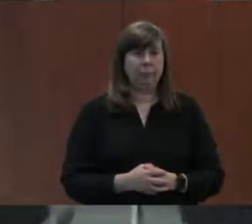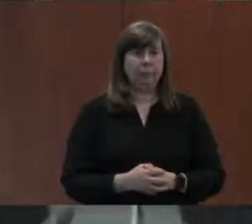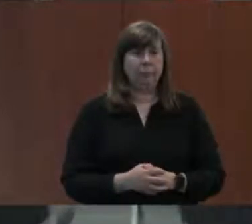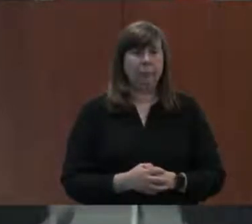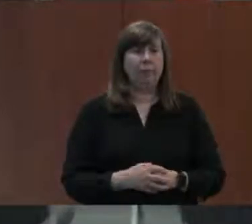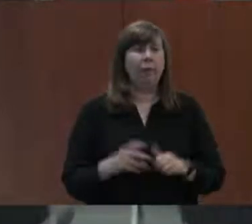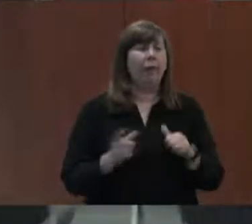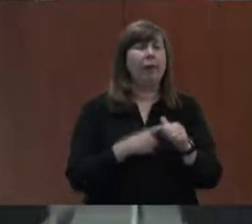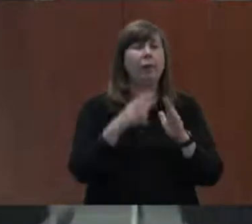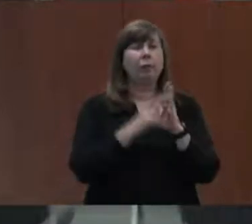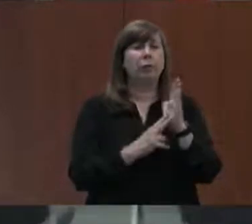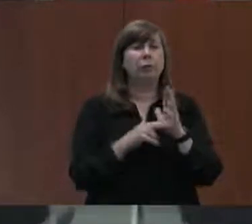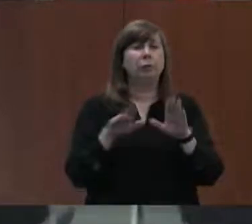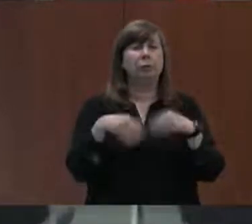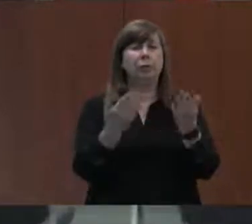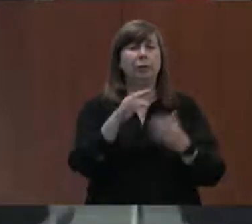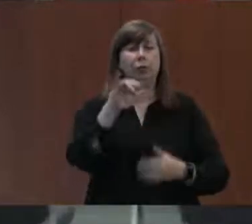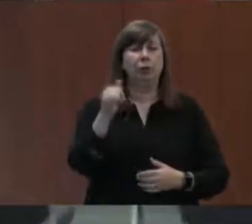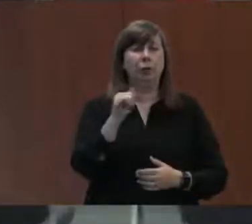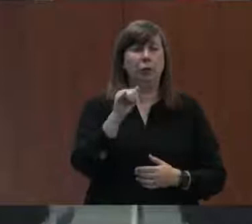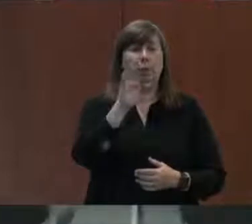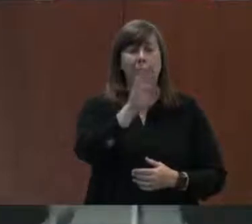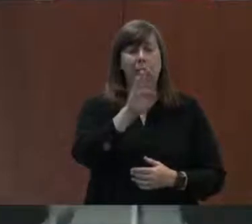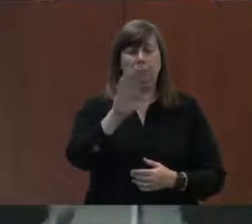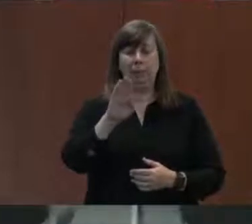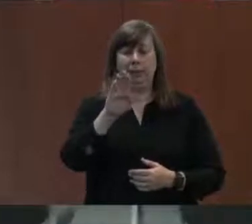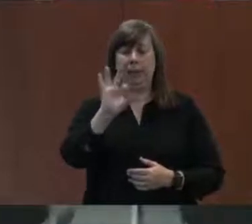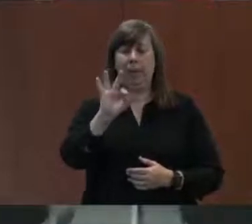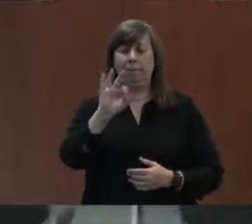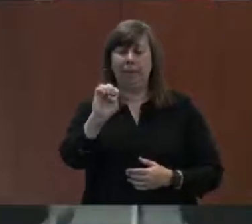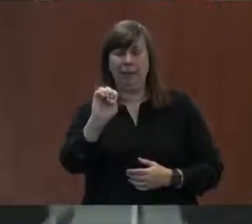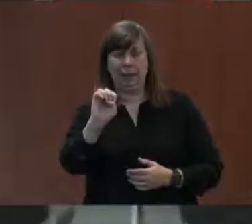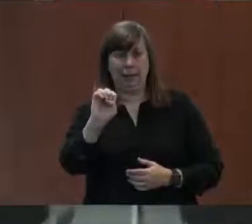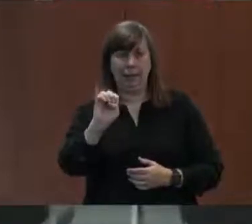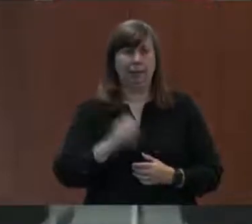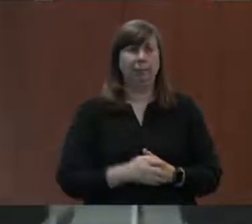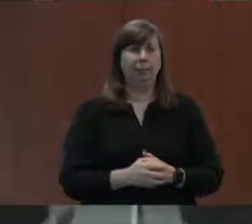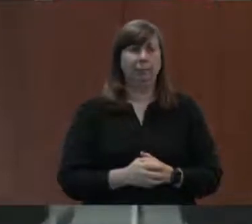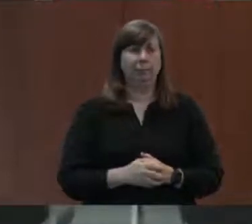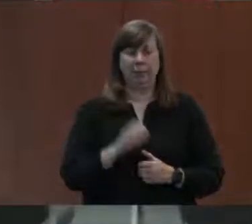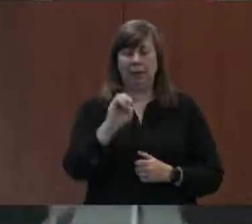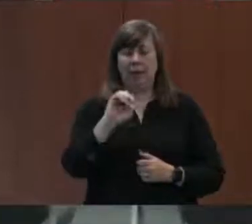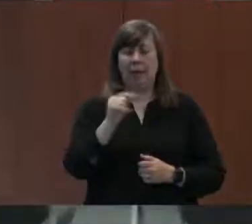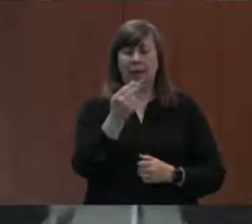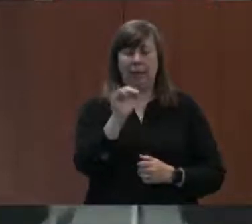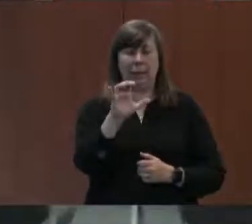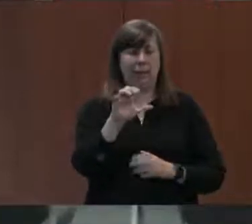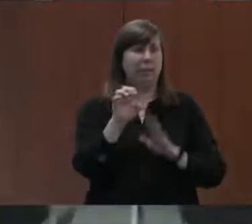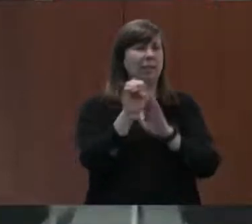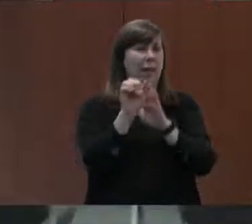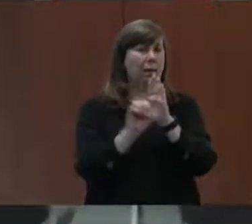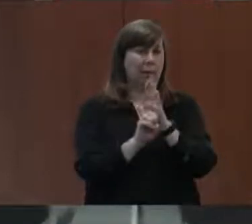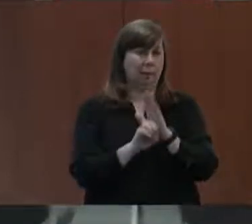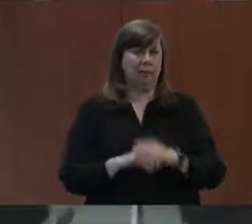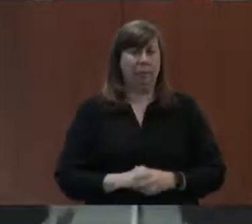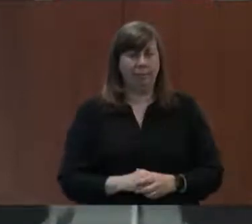First reading of proposed changes to policy Bbfe, ethics.